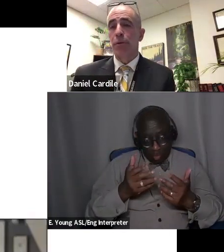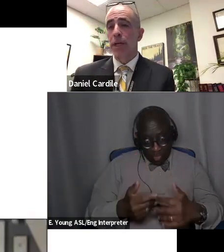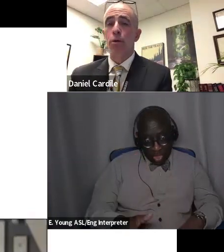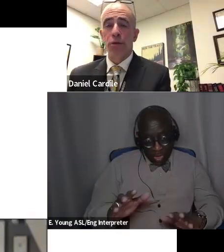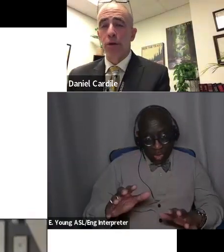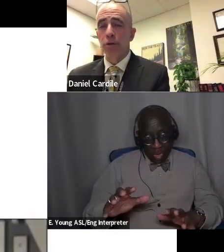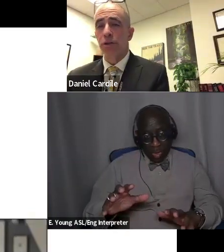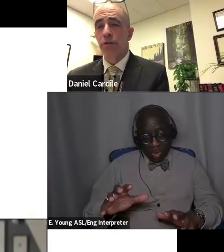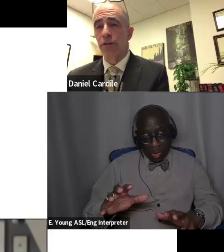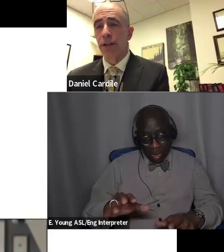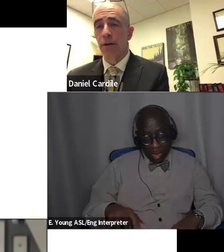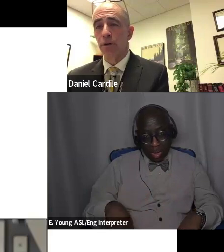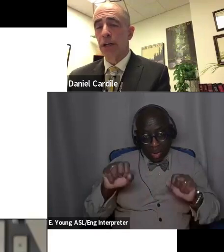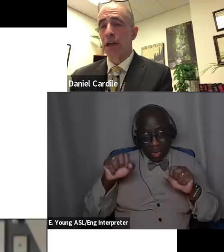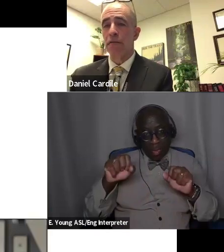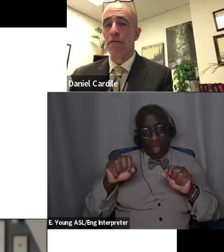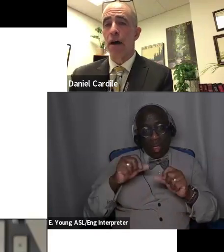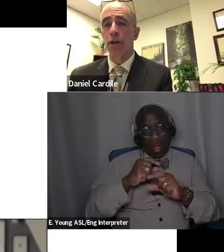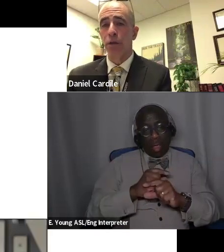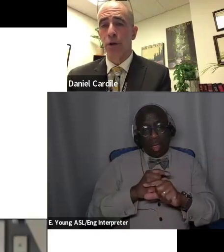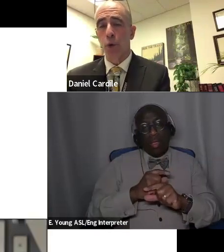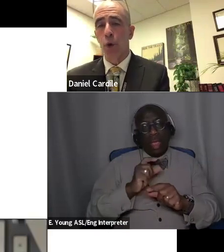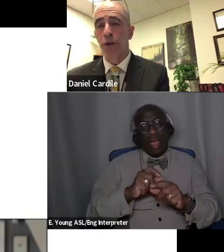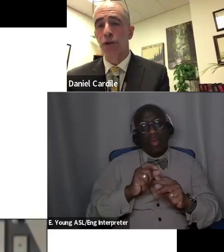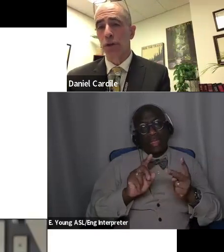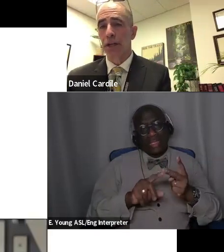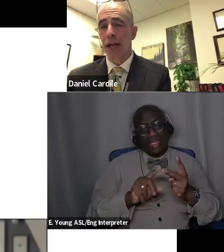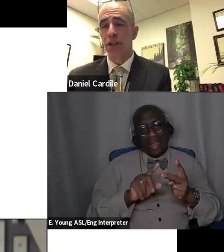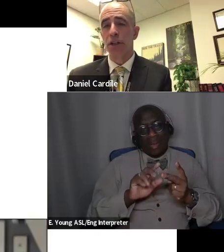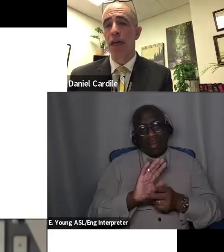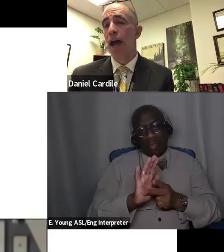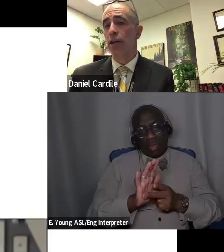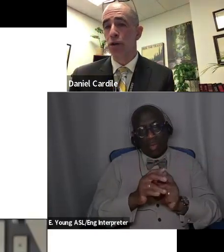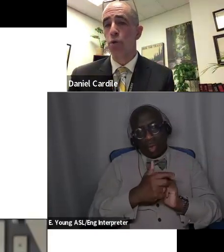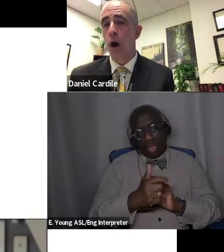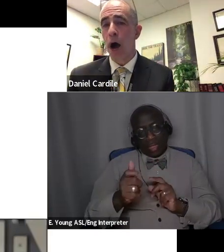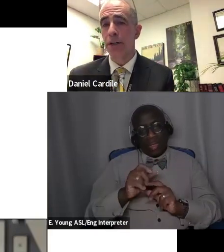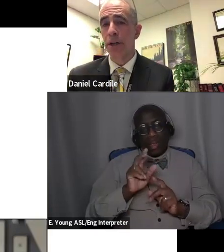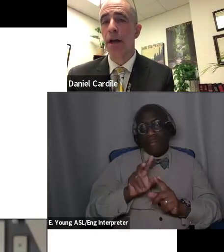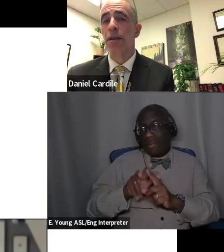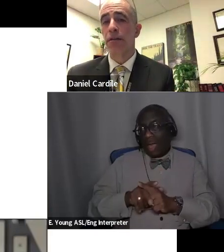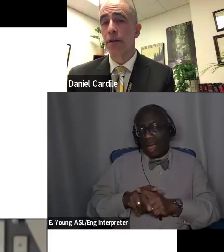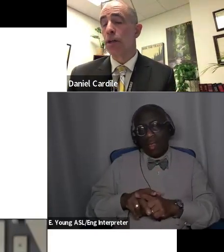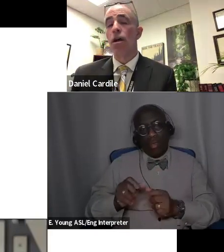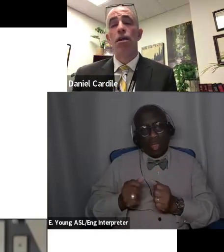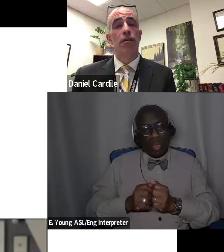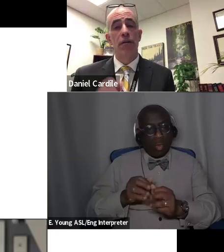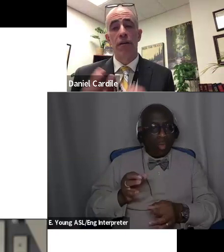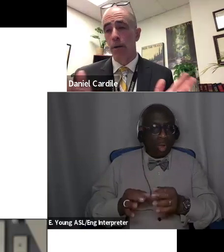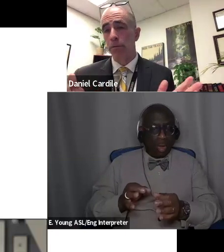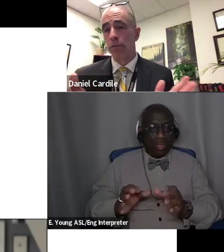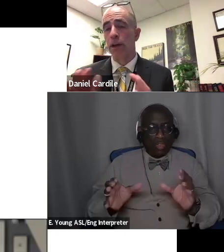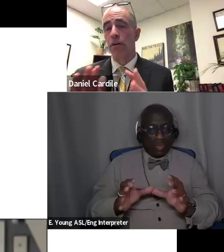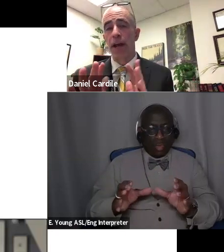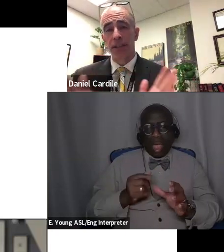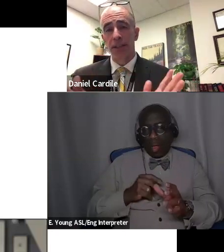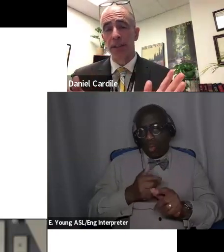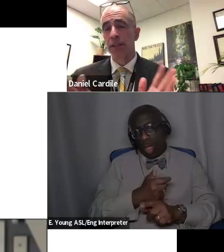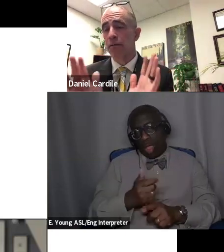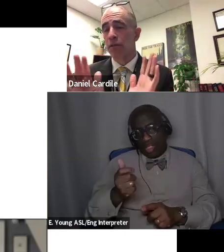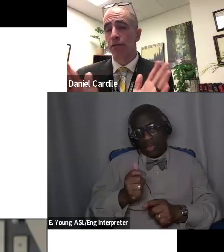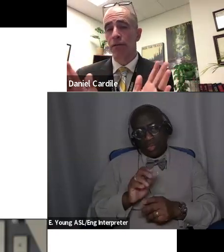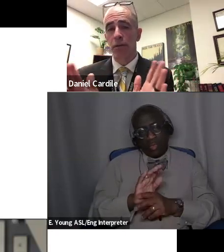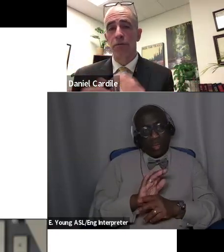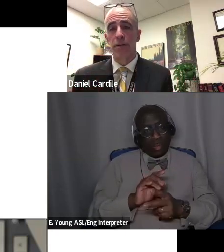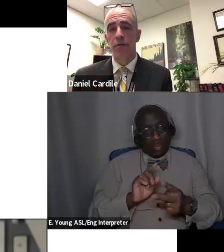have to complete both of those videos and file with the court the certification that you watched the videos. They're very helpful. They're